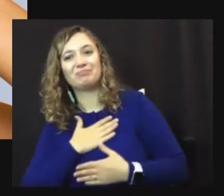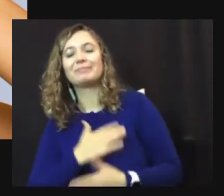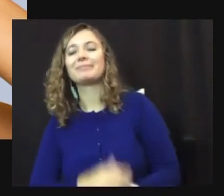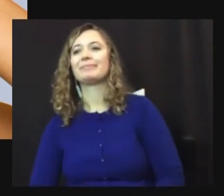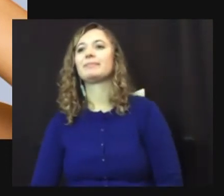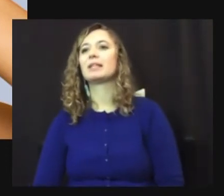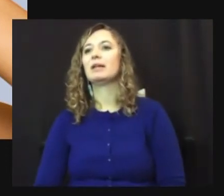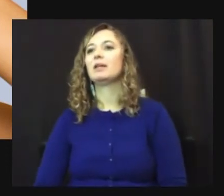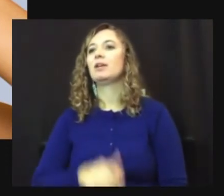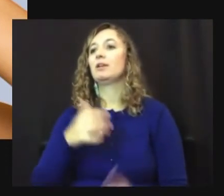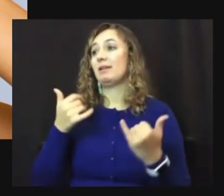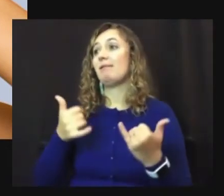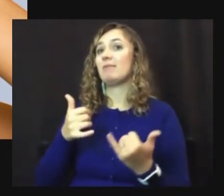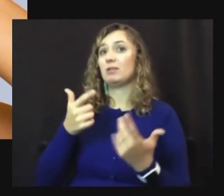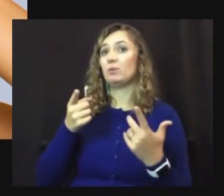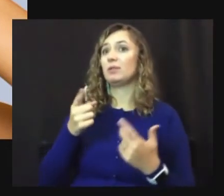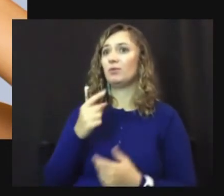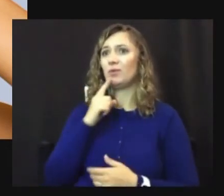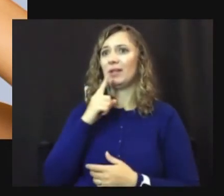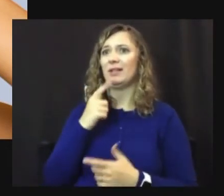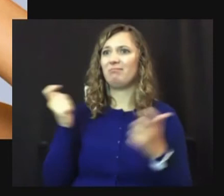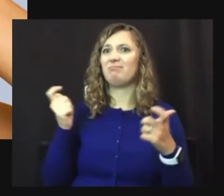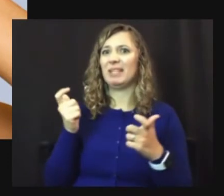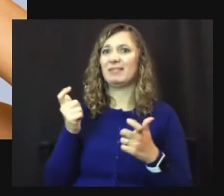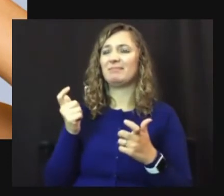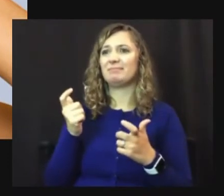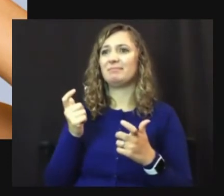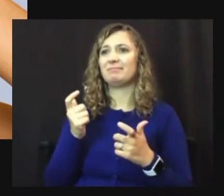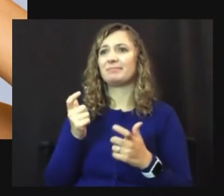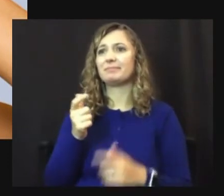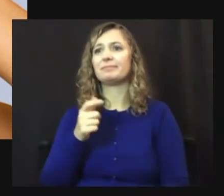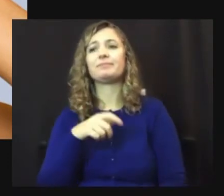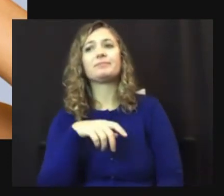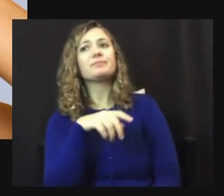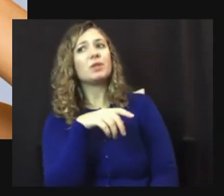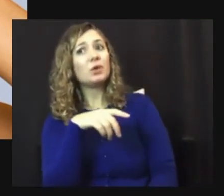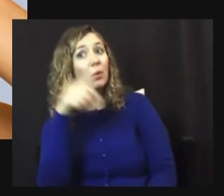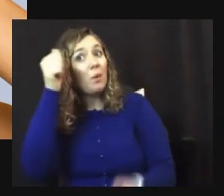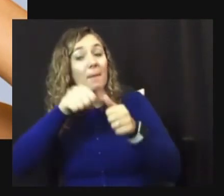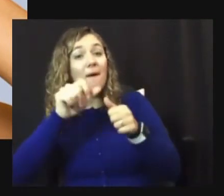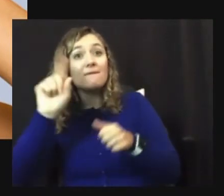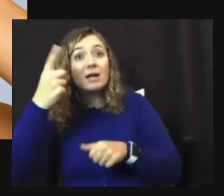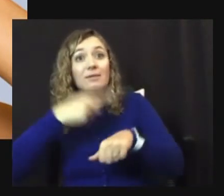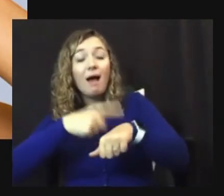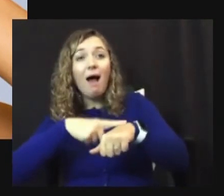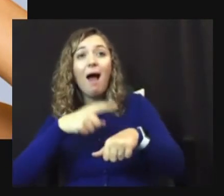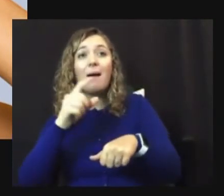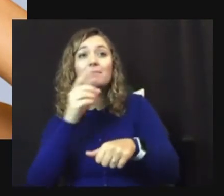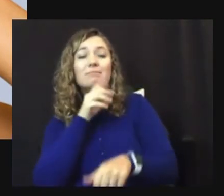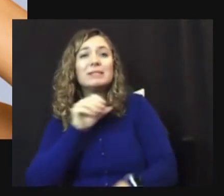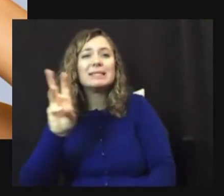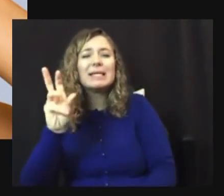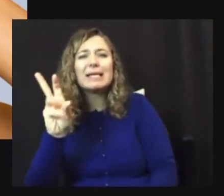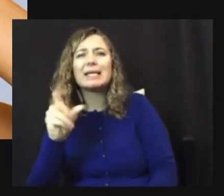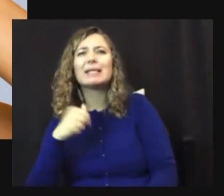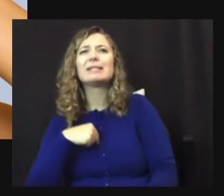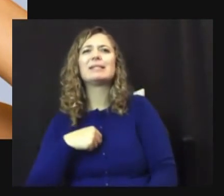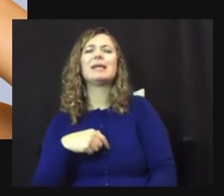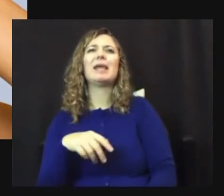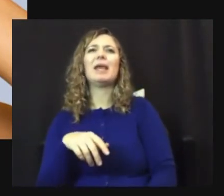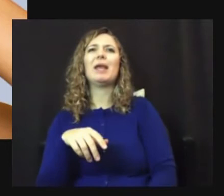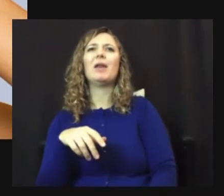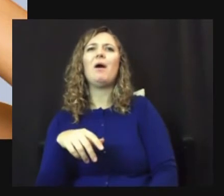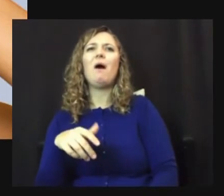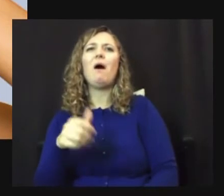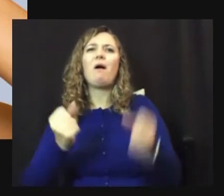Kate? Remember your first time driving on your own at 16? The fresh air blowing in your hair, blaring your favorite song,